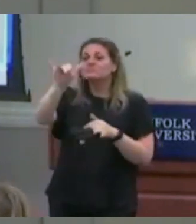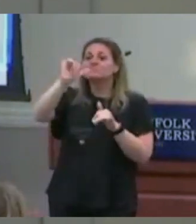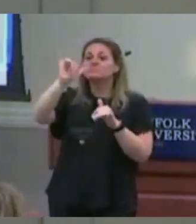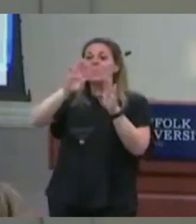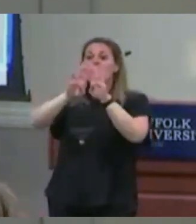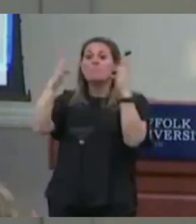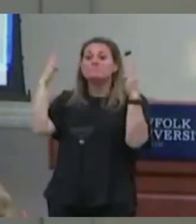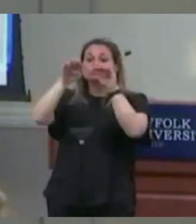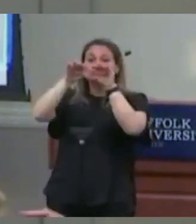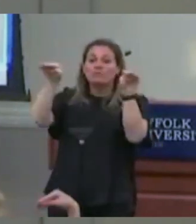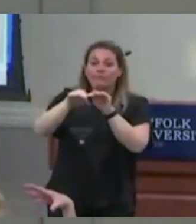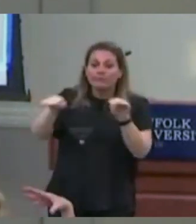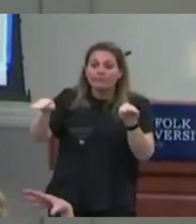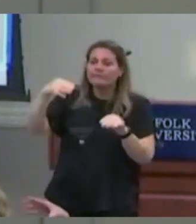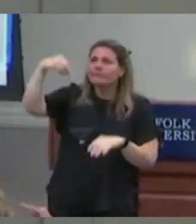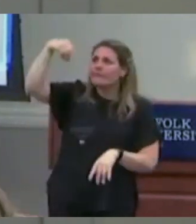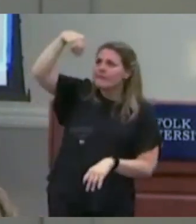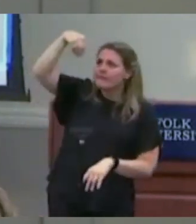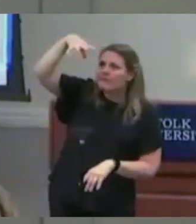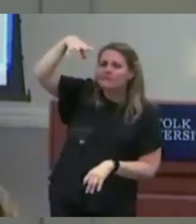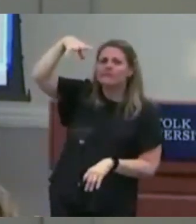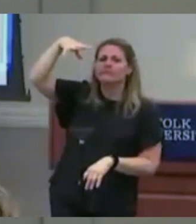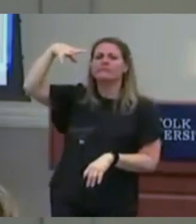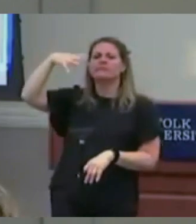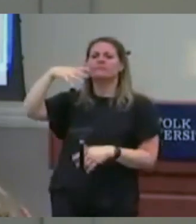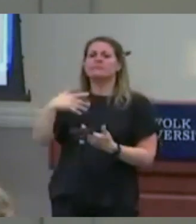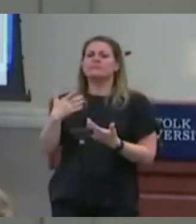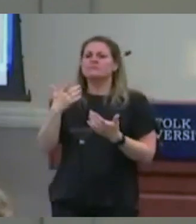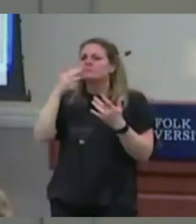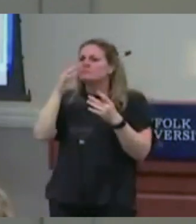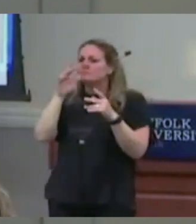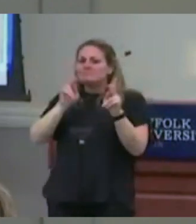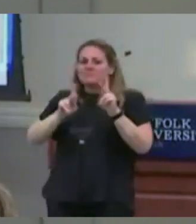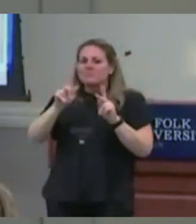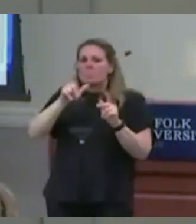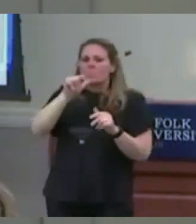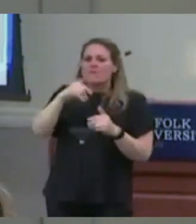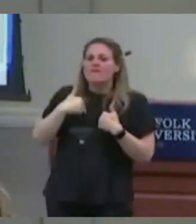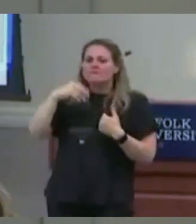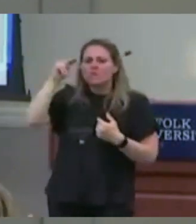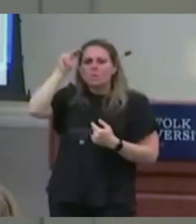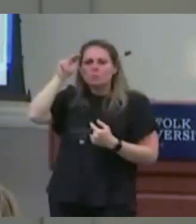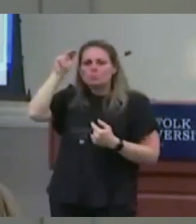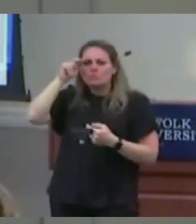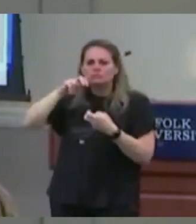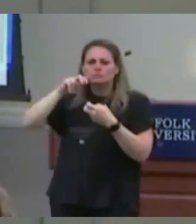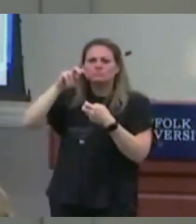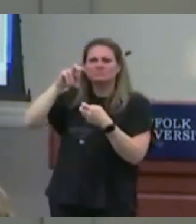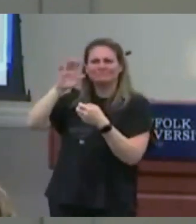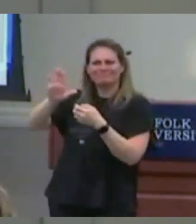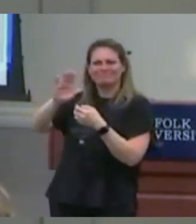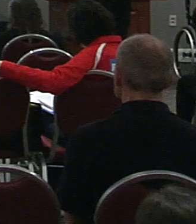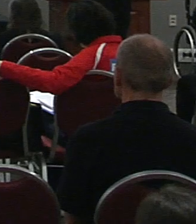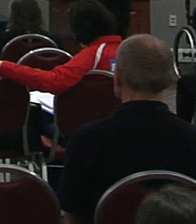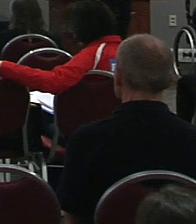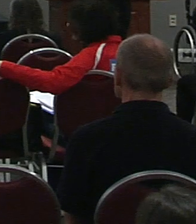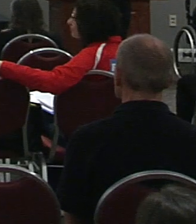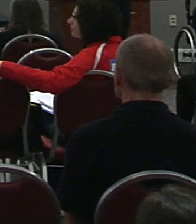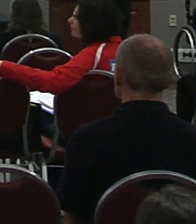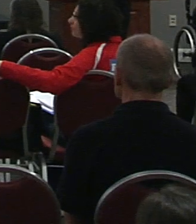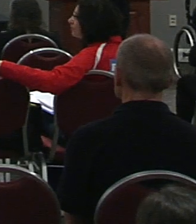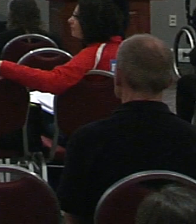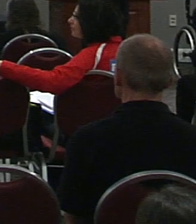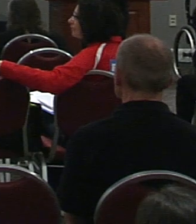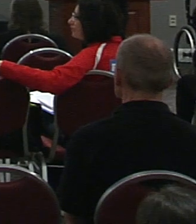with neurodiversities and other matters, and appreciate the collaboration with the Commission. Thank you. I'll just